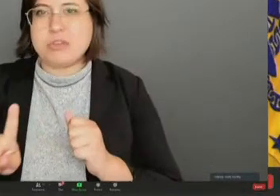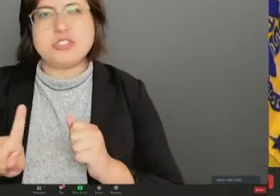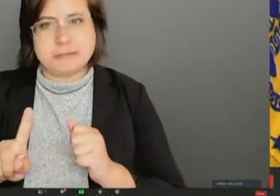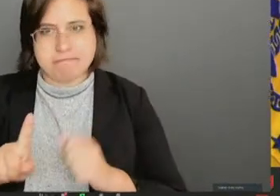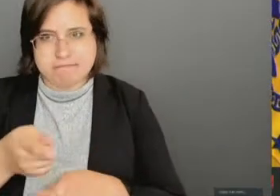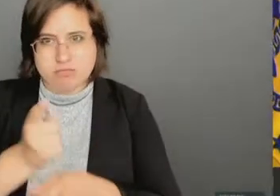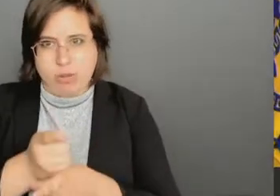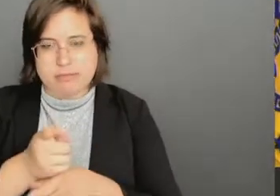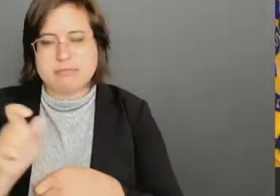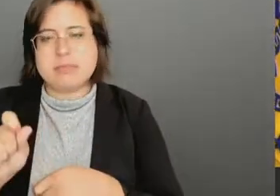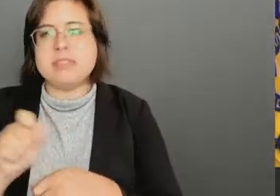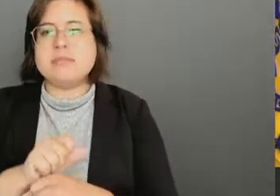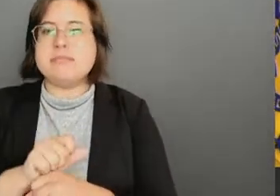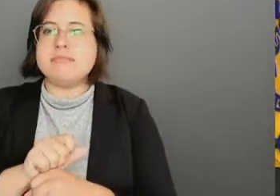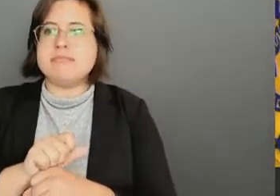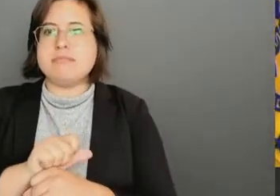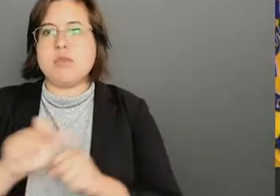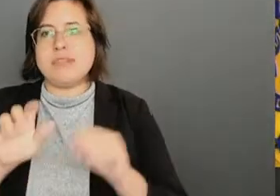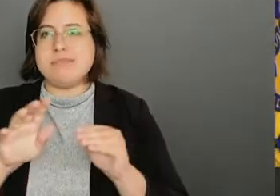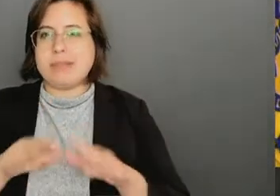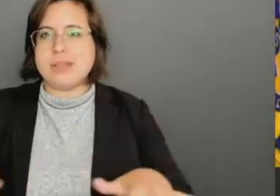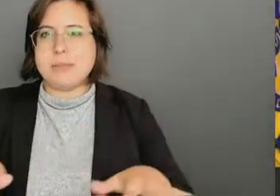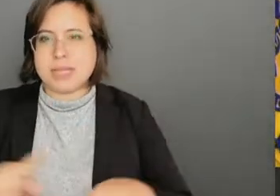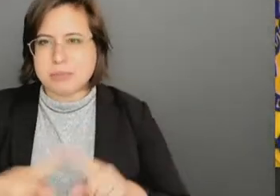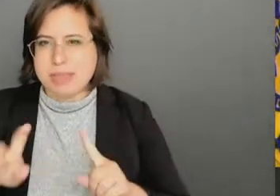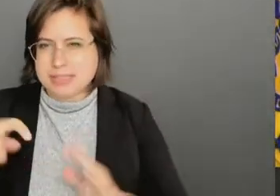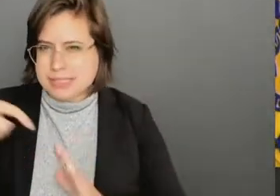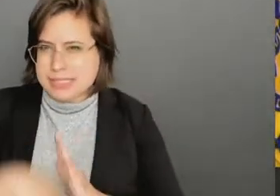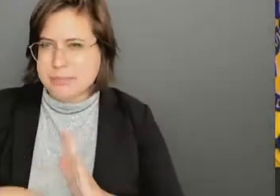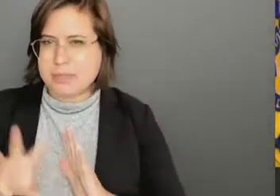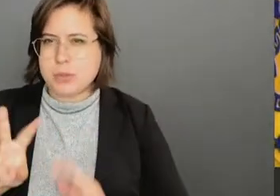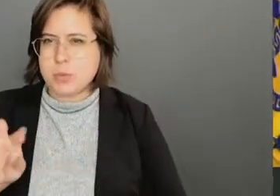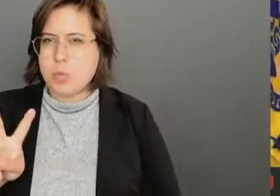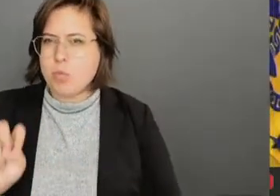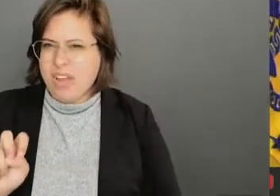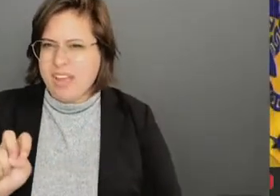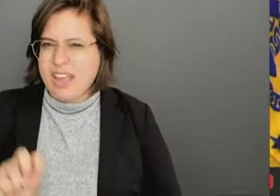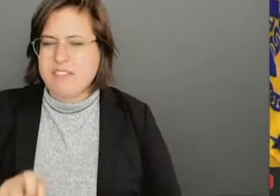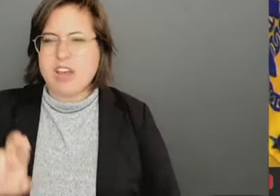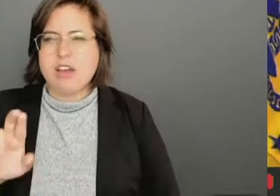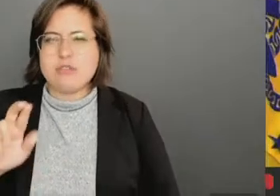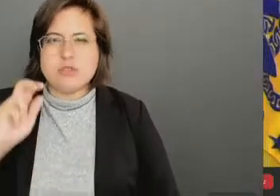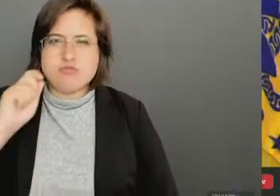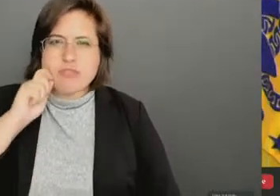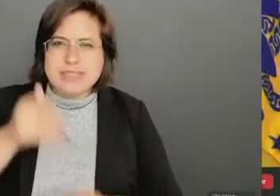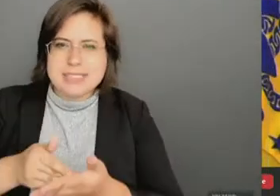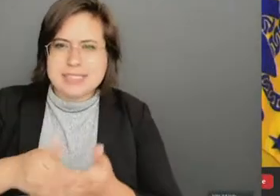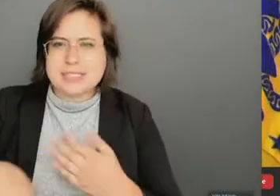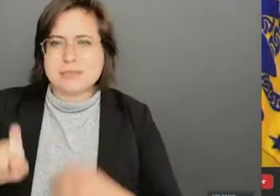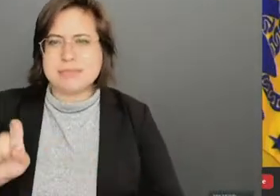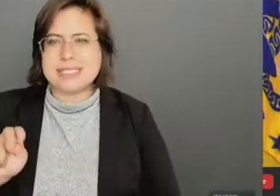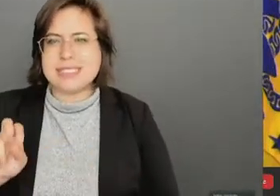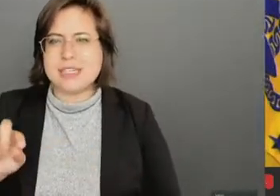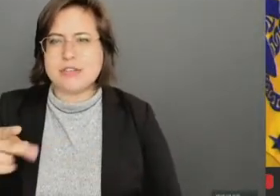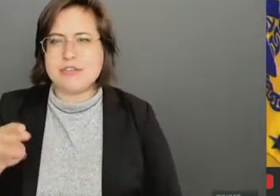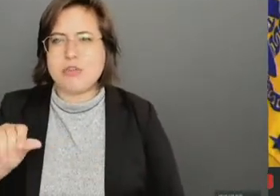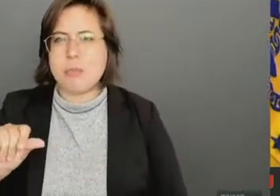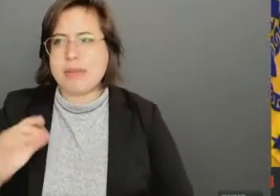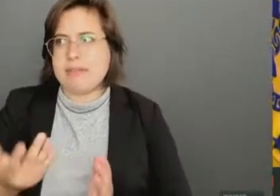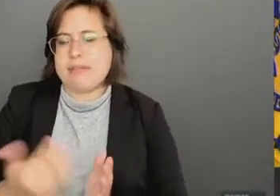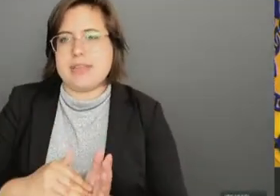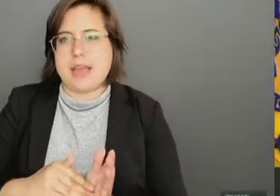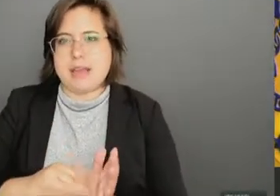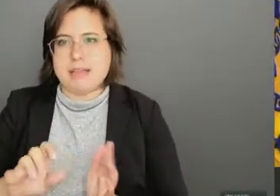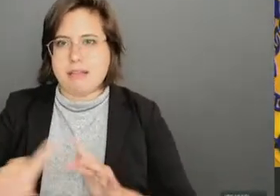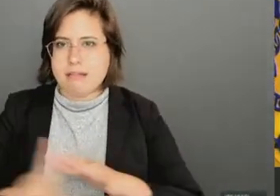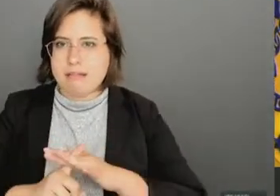the COVID pandemic, but this deeper wave of racism and xenophobia that has once again